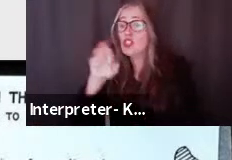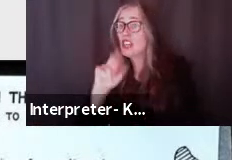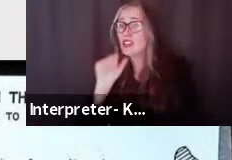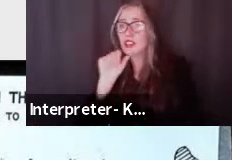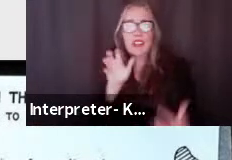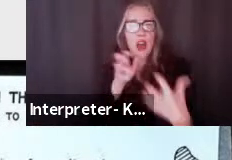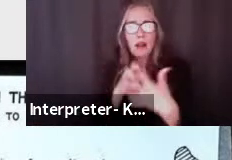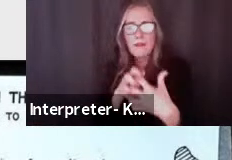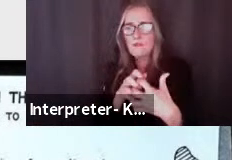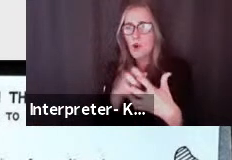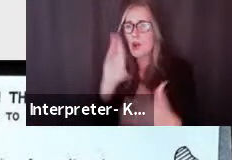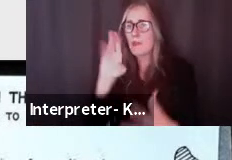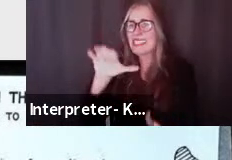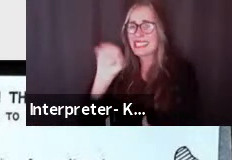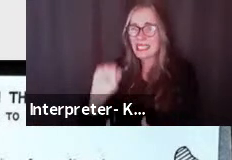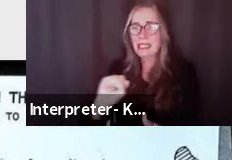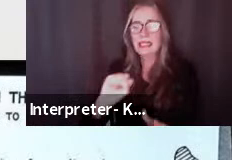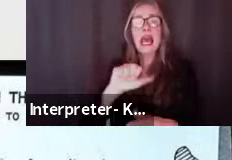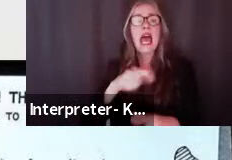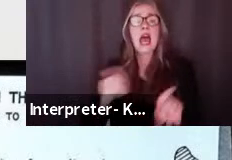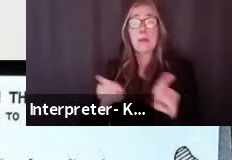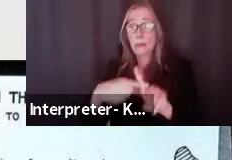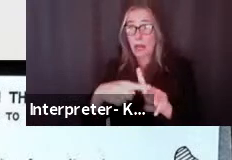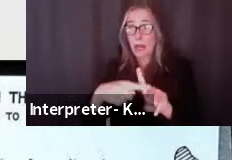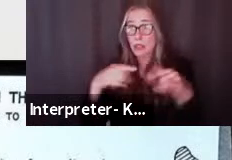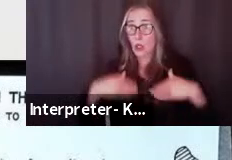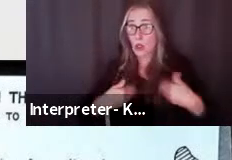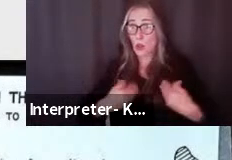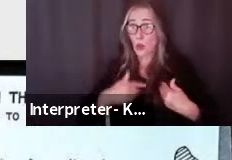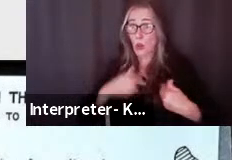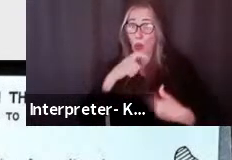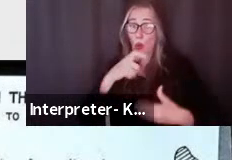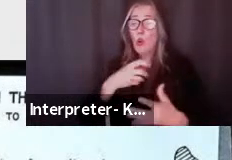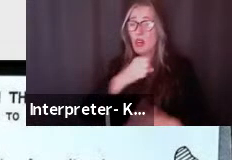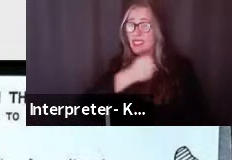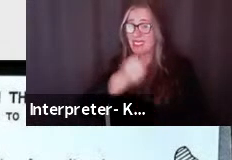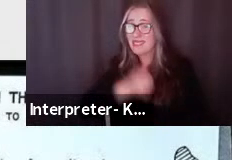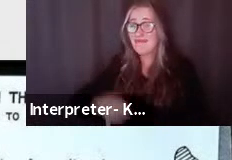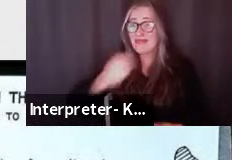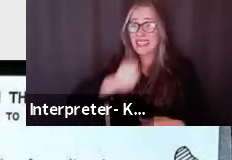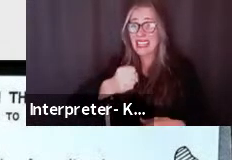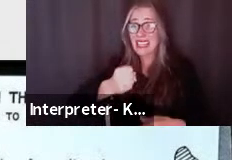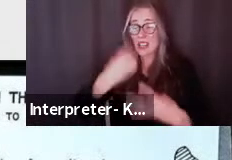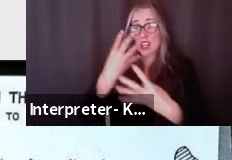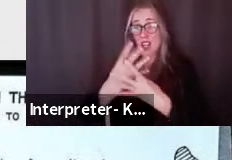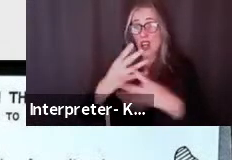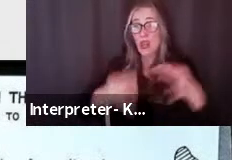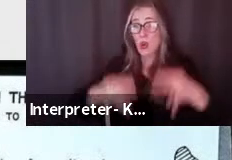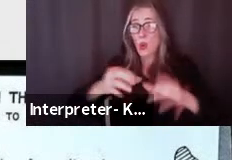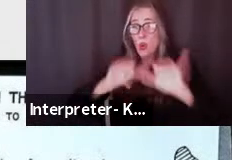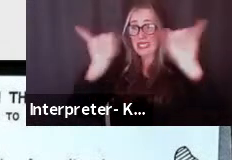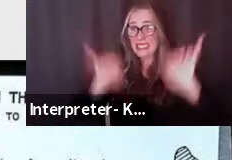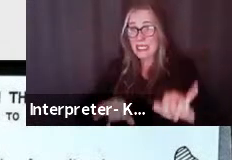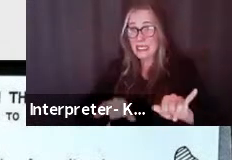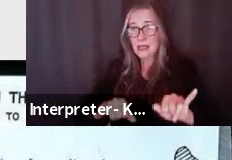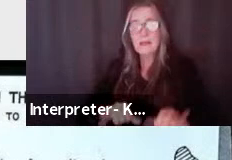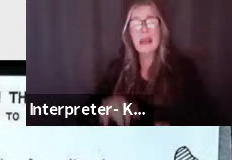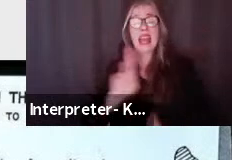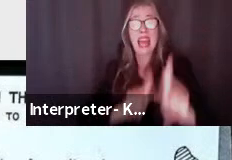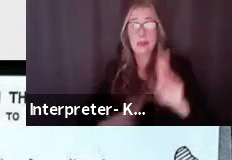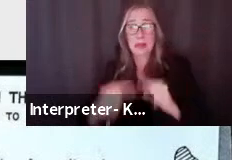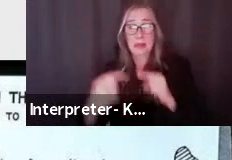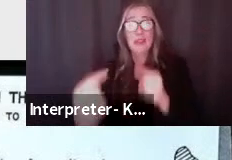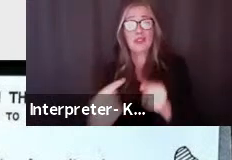juvenile court system and people that were struggling with poverty and in all 32 states